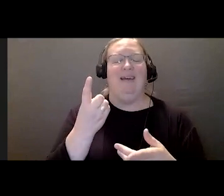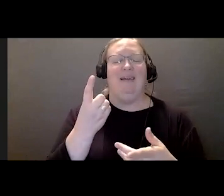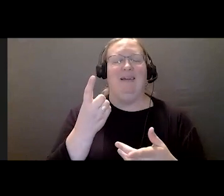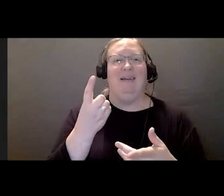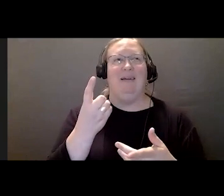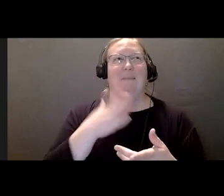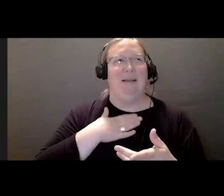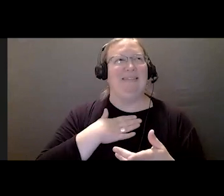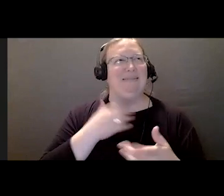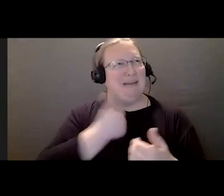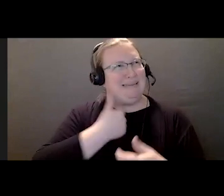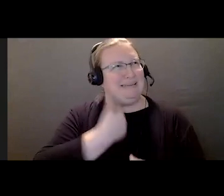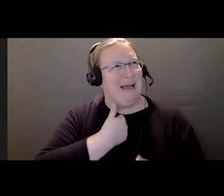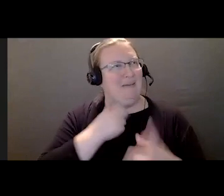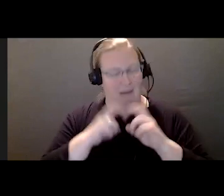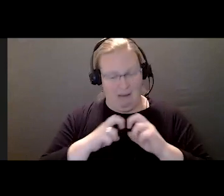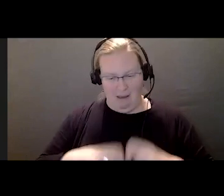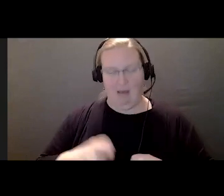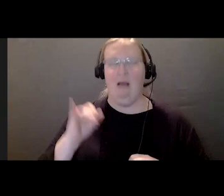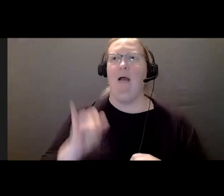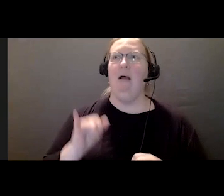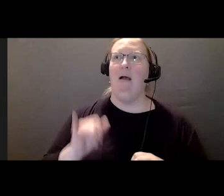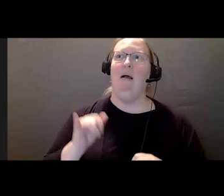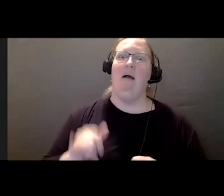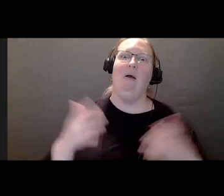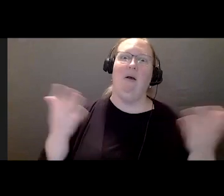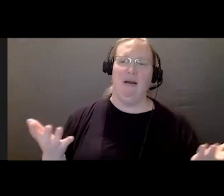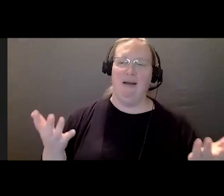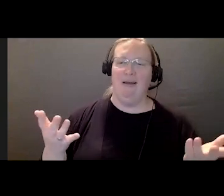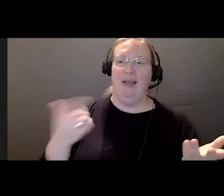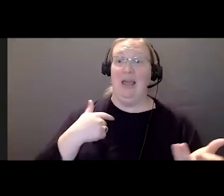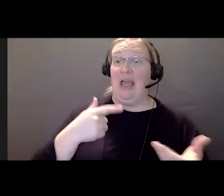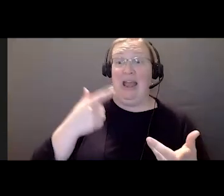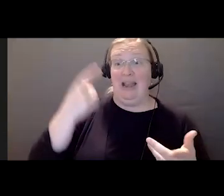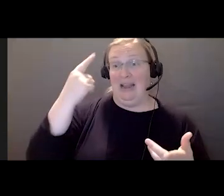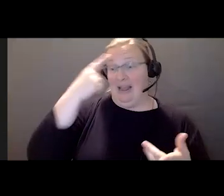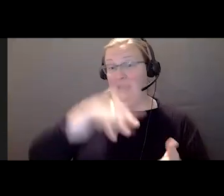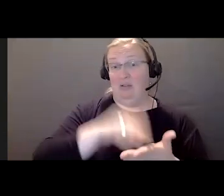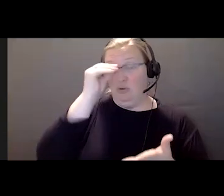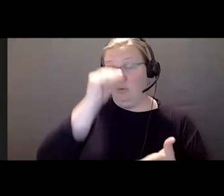An estimated 1 in 66 people have been diagnosed with ASD.